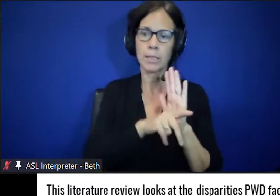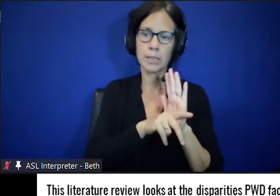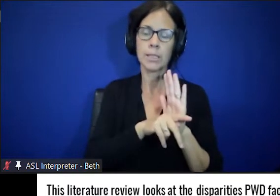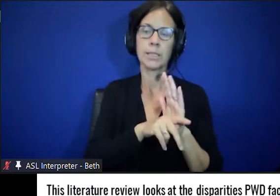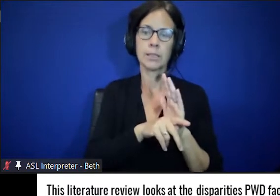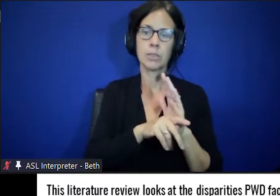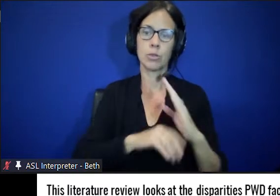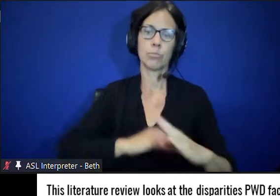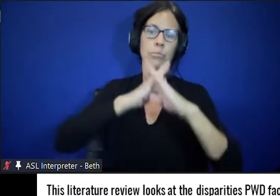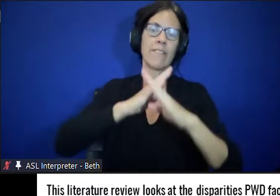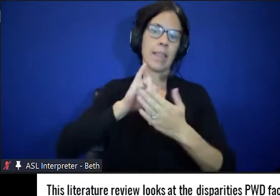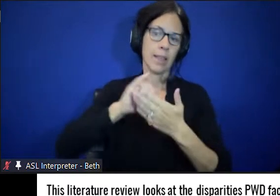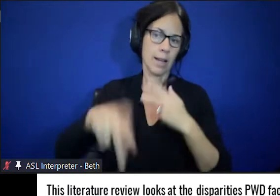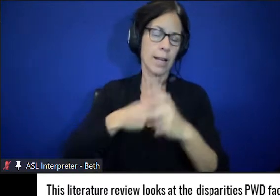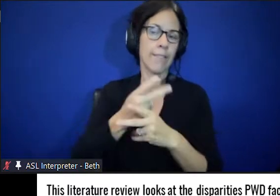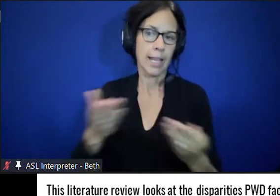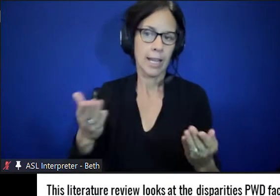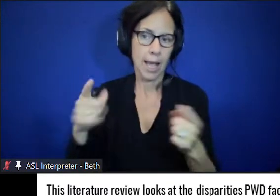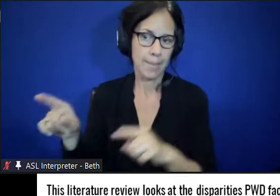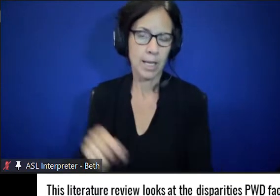policies to prevent this kind of thing from happening.